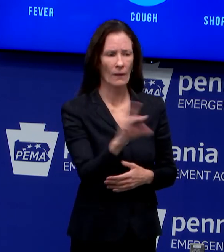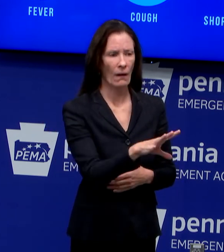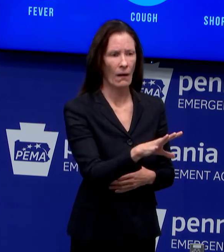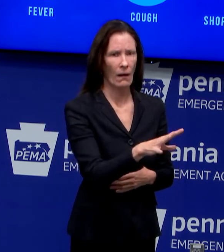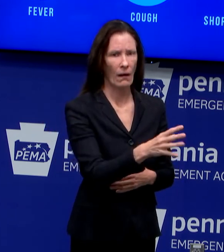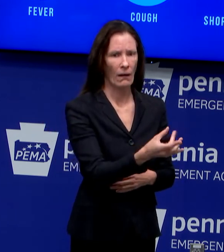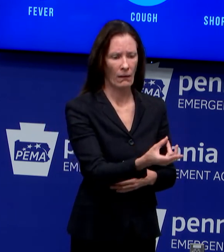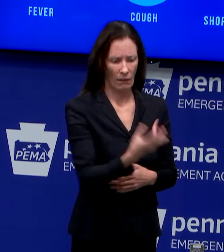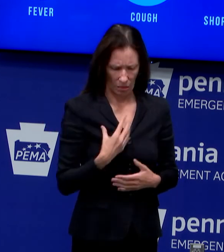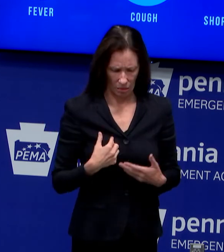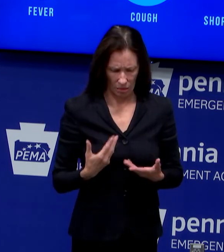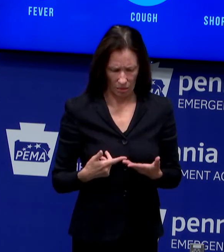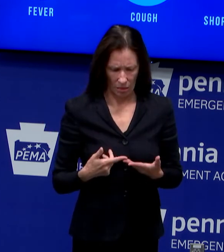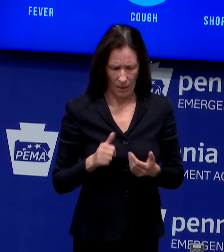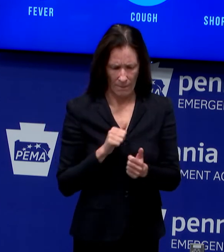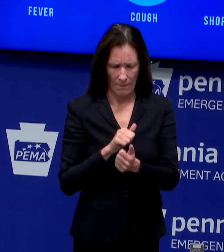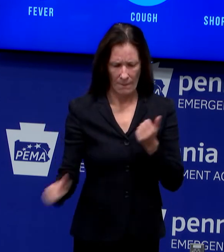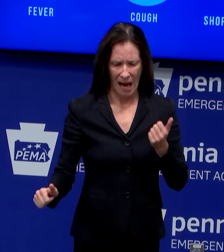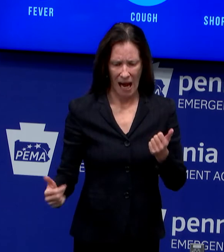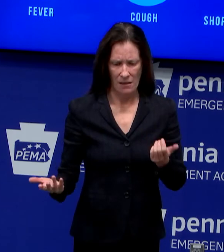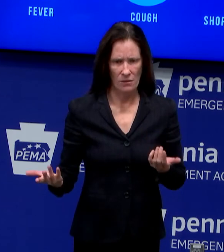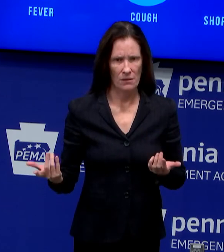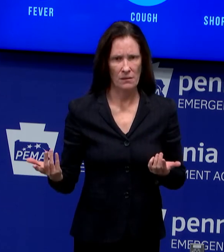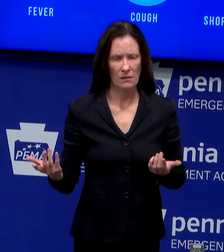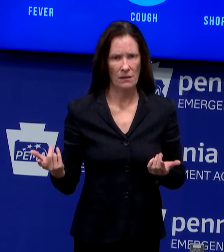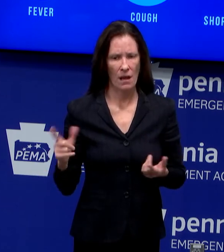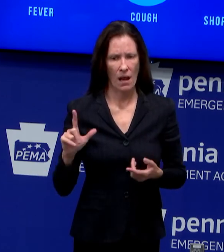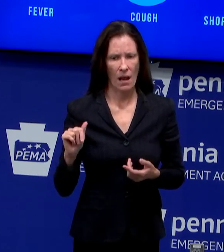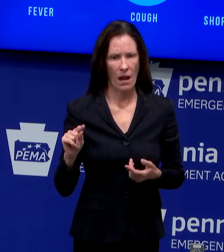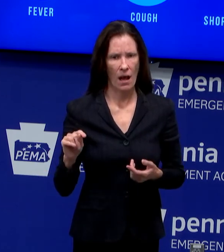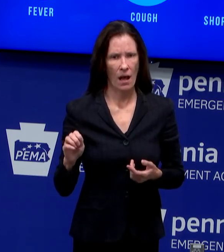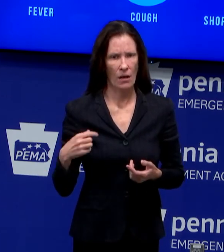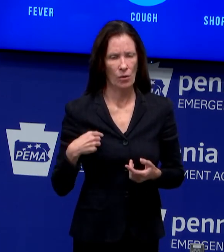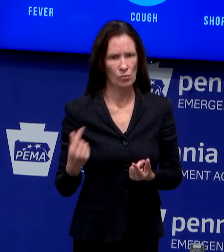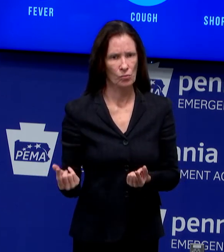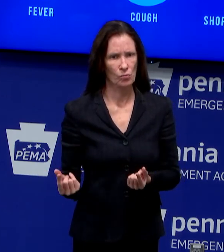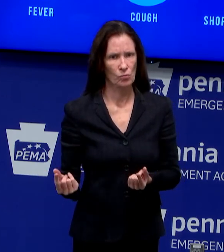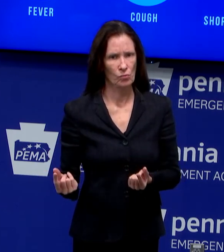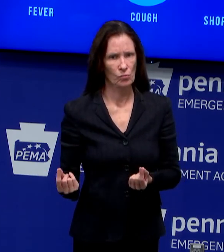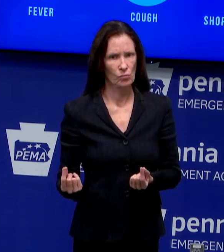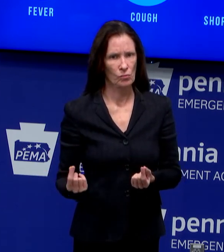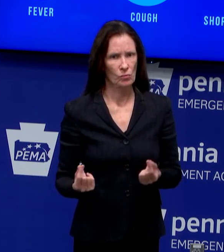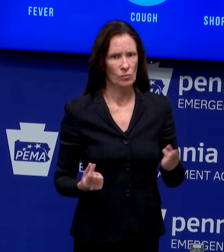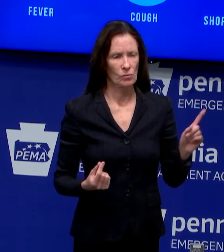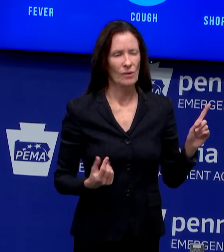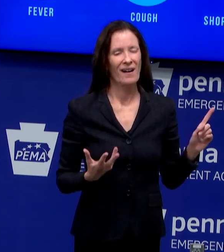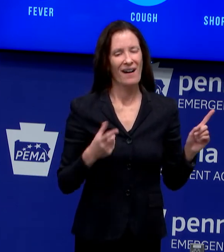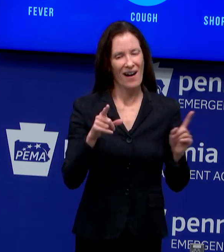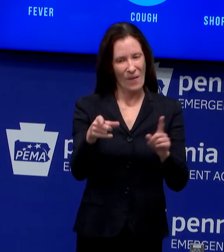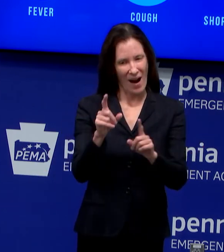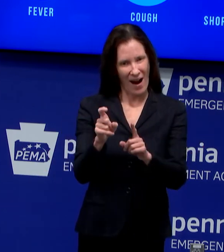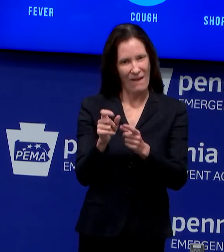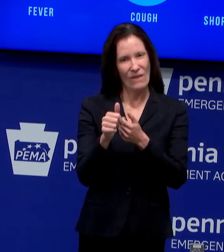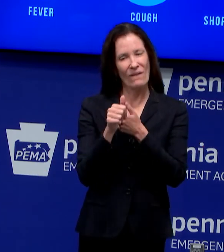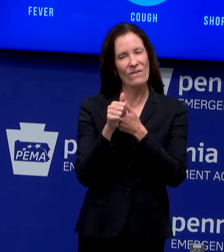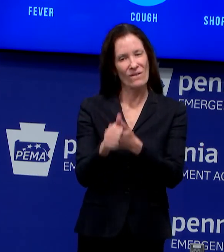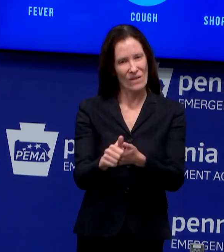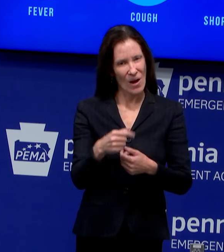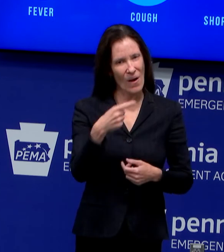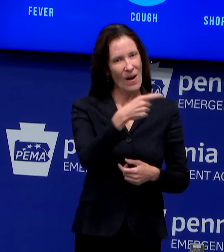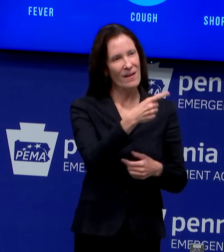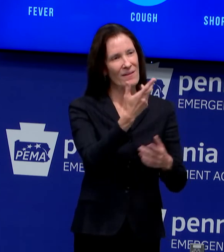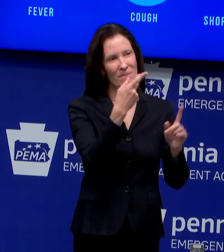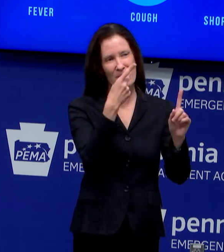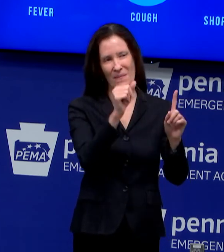So we are obligated to follow Pennsylvania law and federal law. So that at this